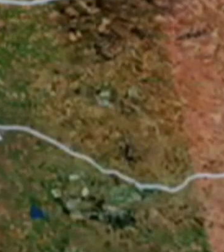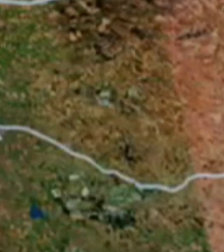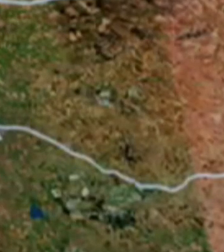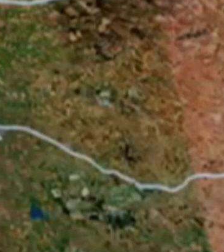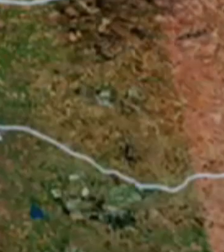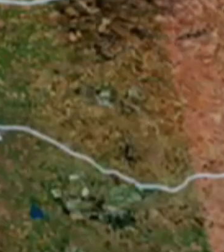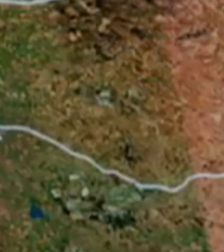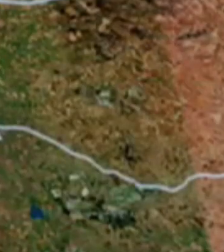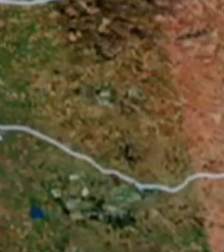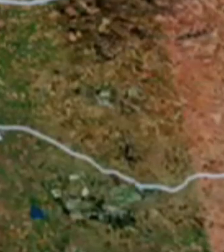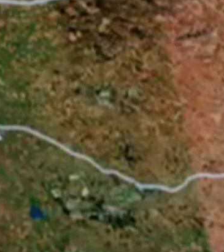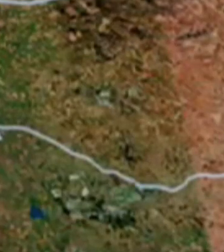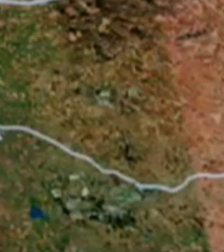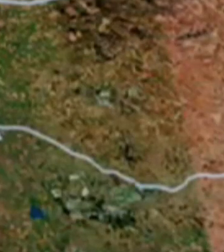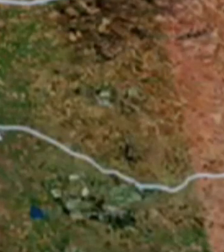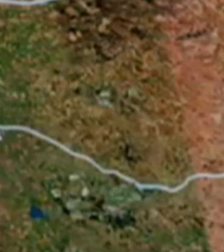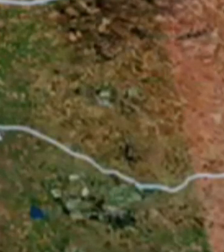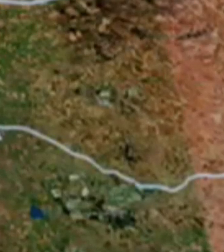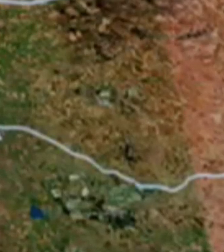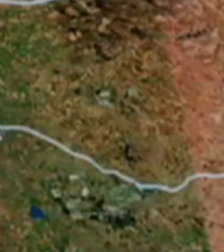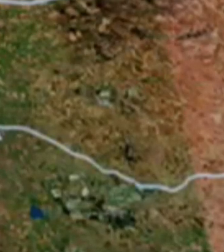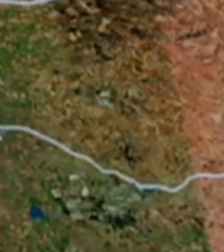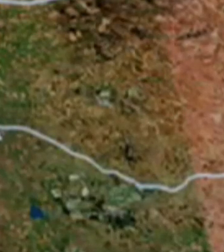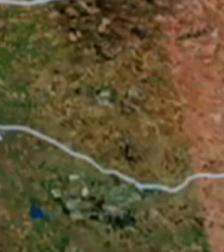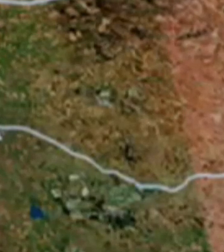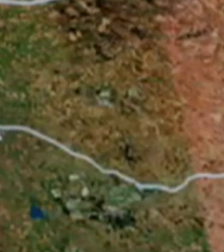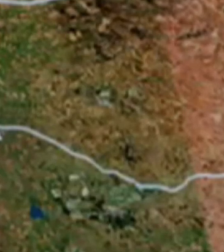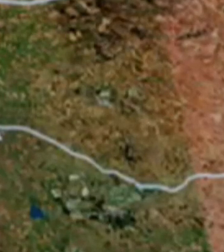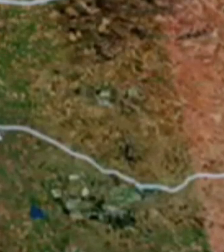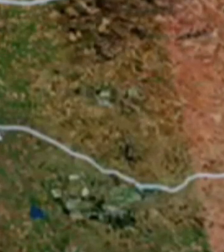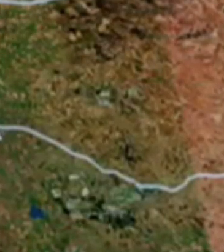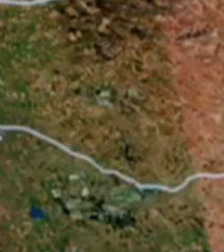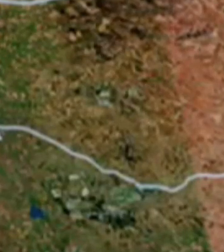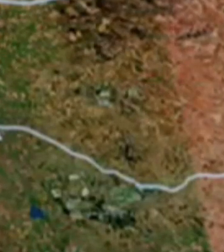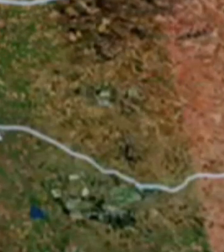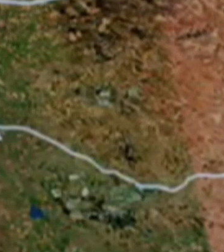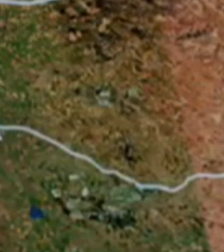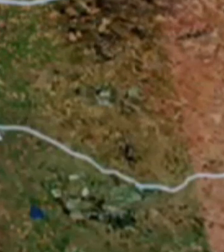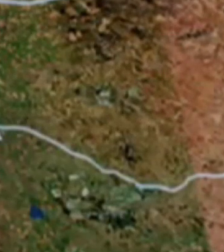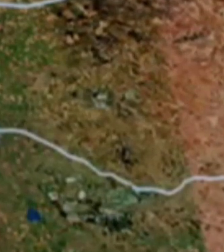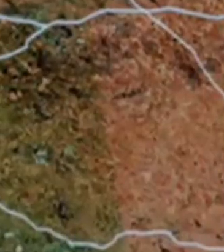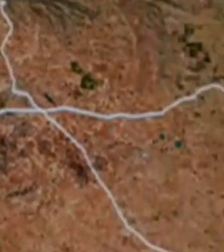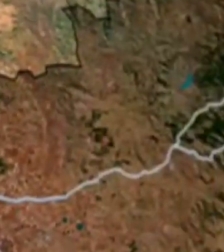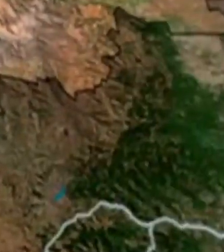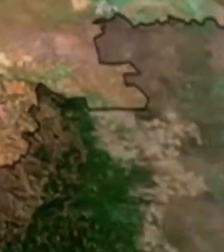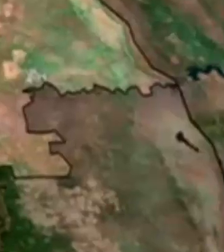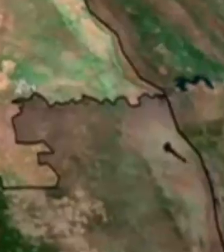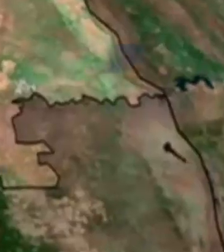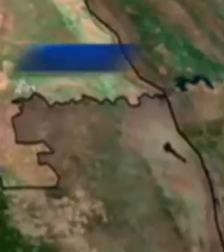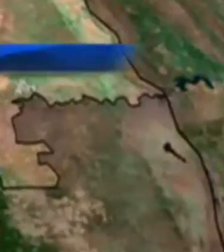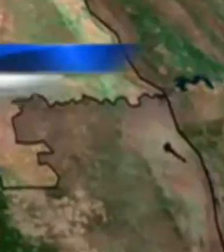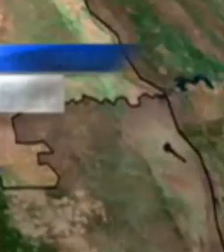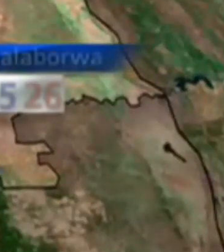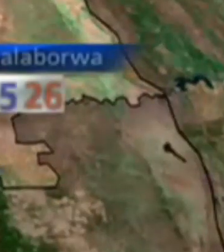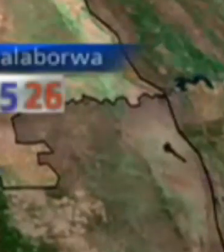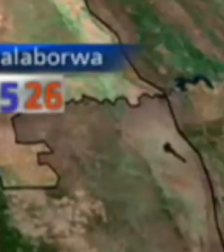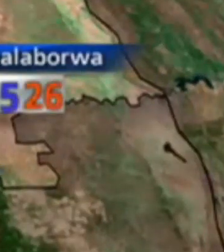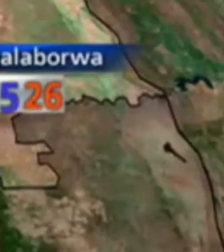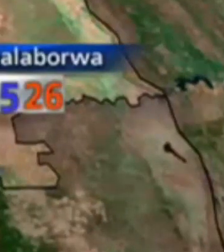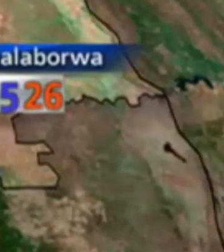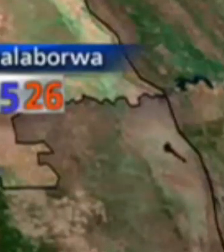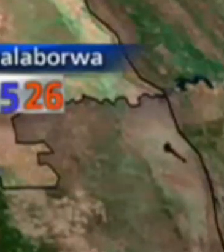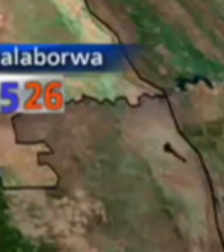fela go fodile ka Johannesburg rata ke 24 go tsena bjelo ka bo Springs gona le go ka bo Carltonville le ka bo Vereeniging 25. e tla ba le botse